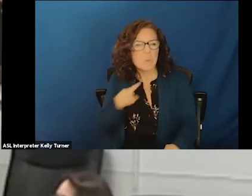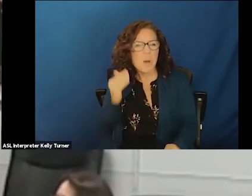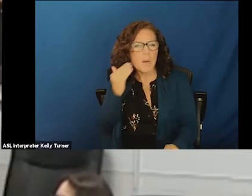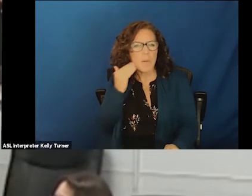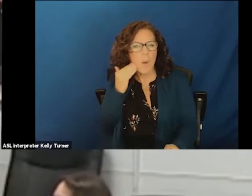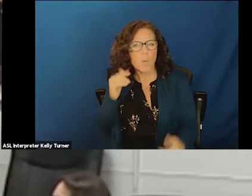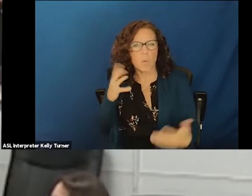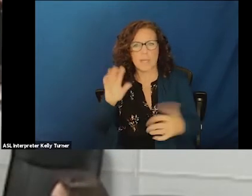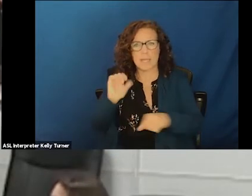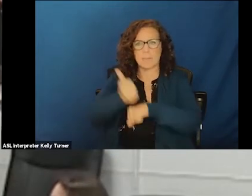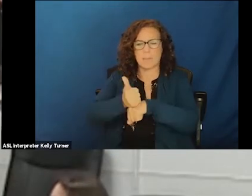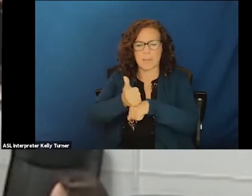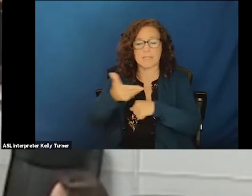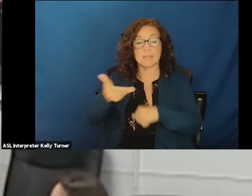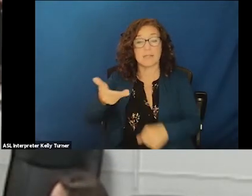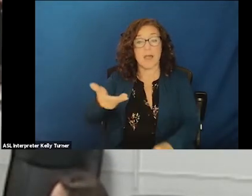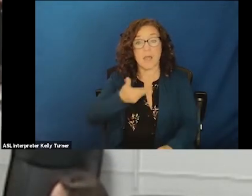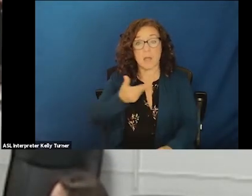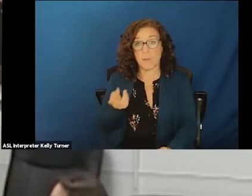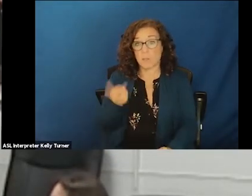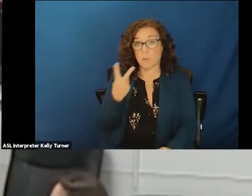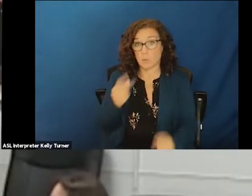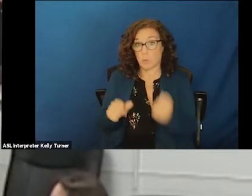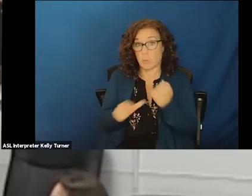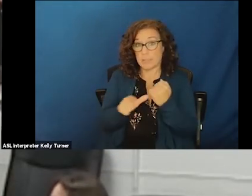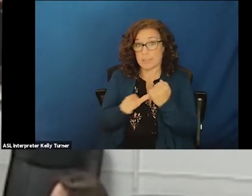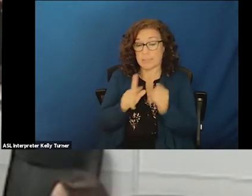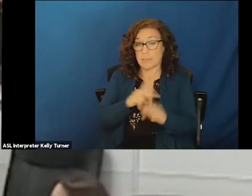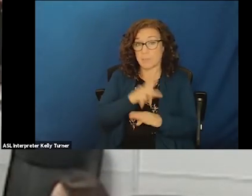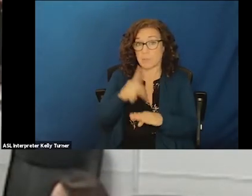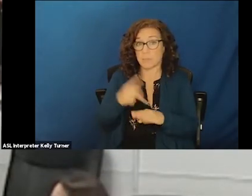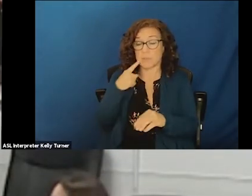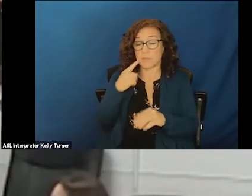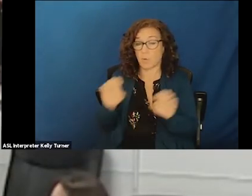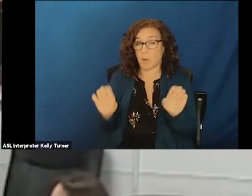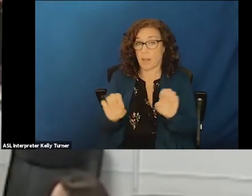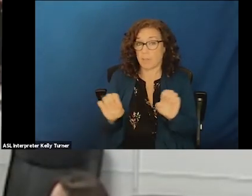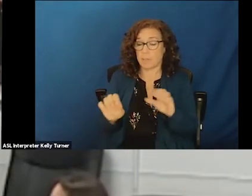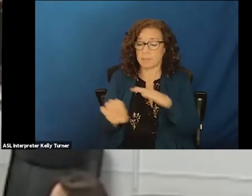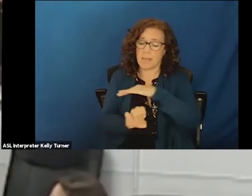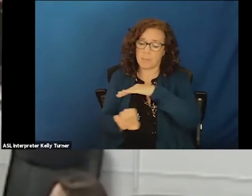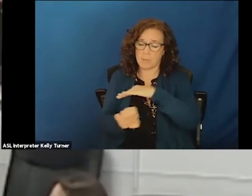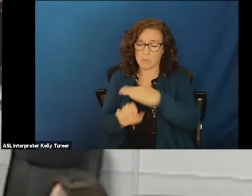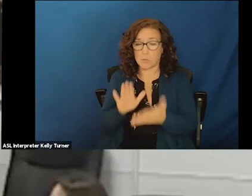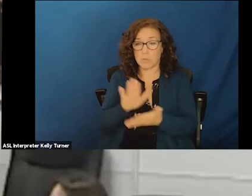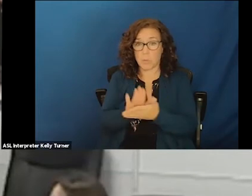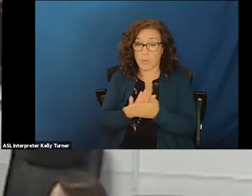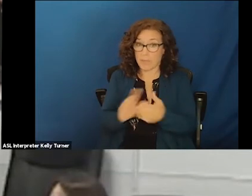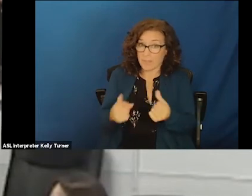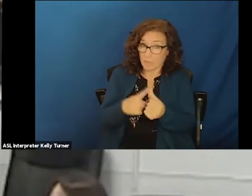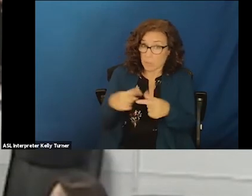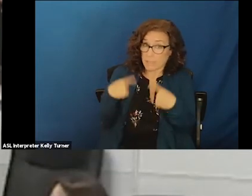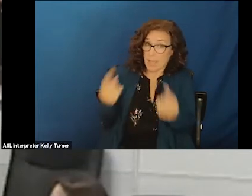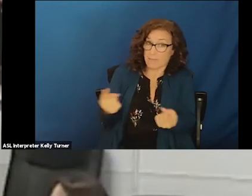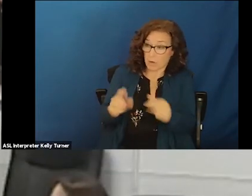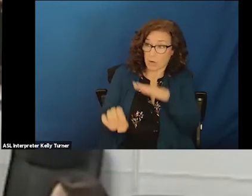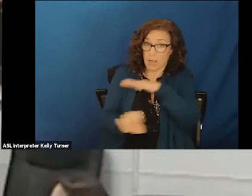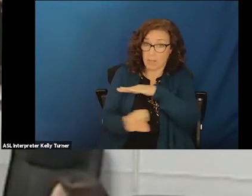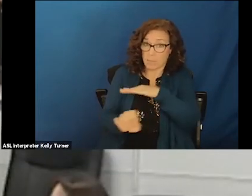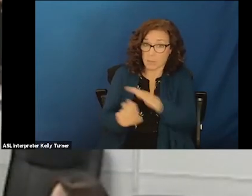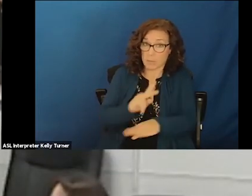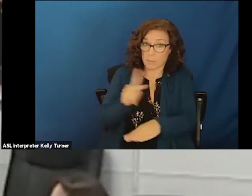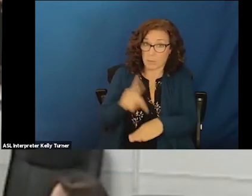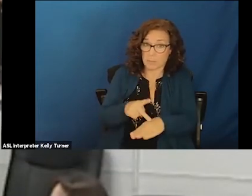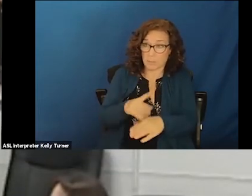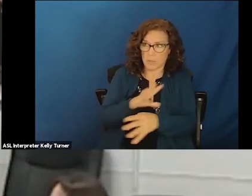first ever elementary assistant principals in our district. And those 2 positions served 4 schools. They